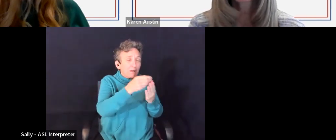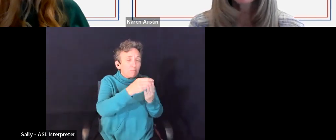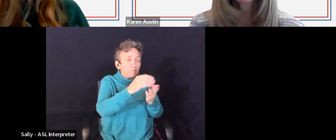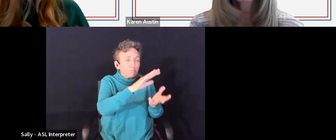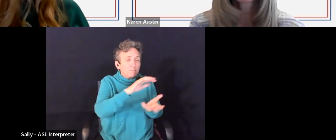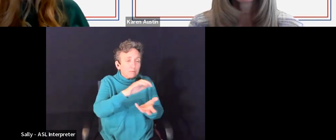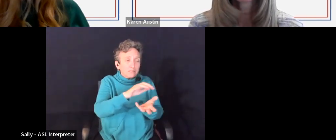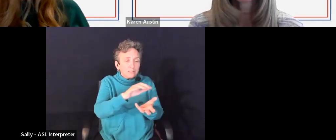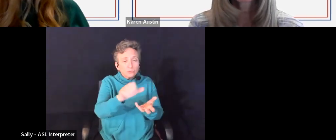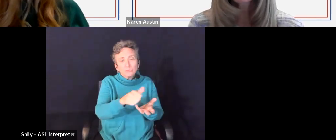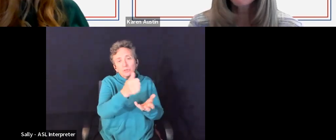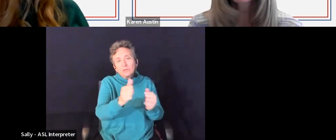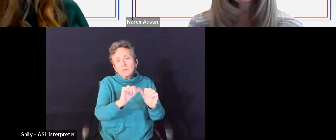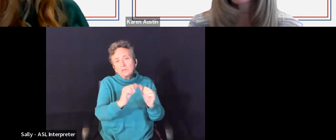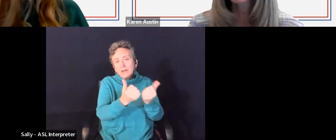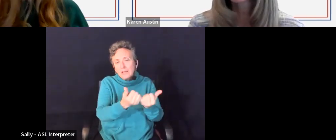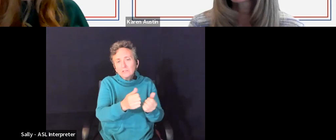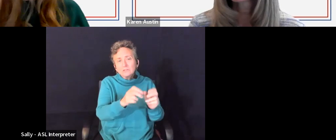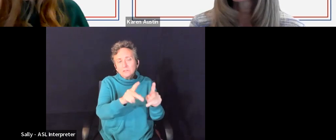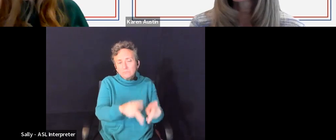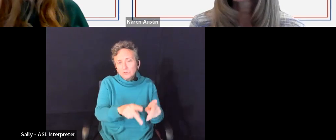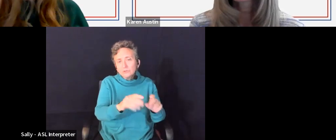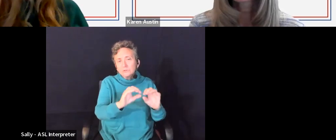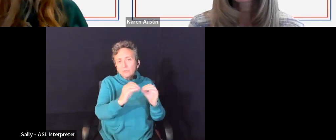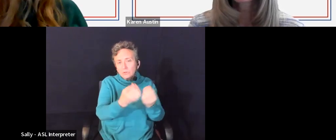to a third party, but we'll get back to you on that.